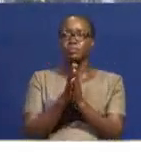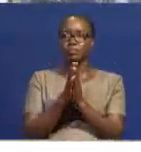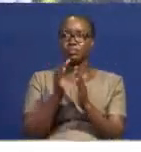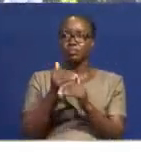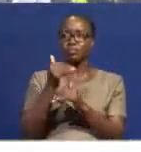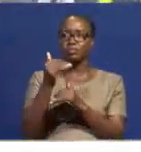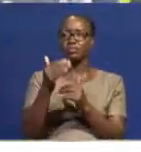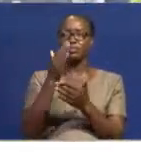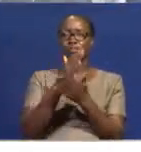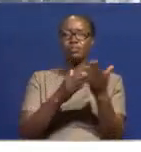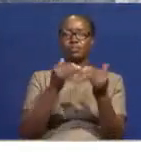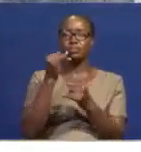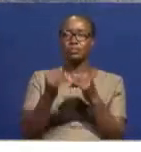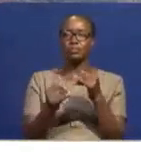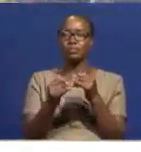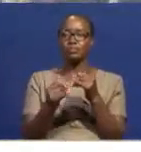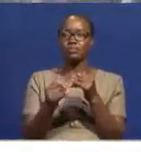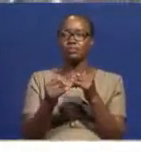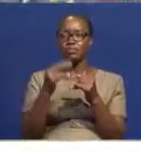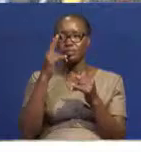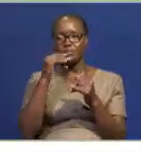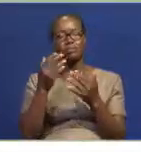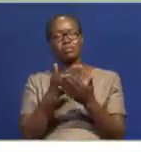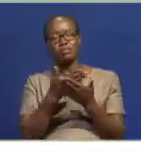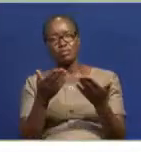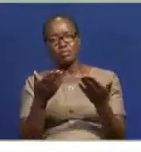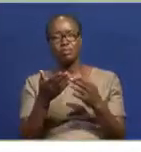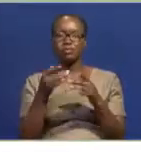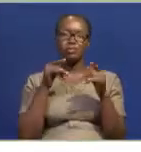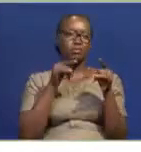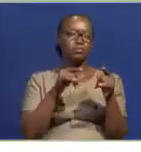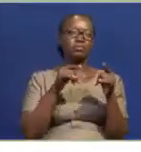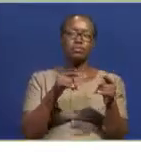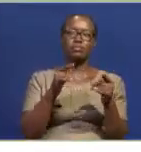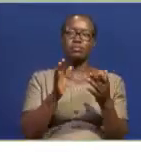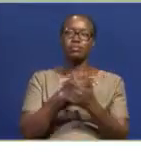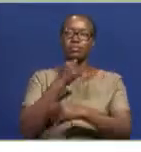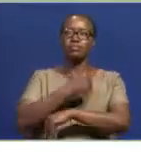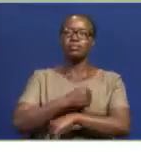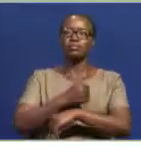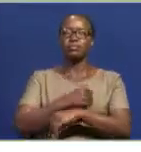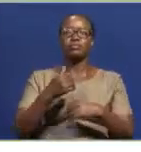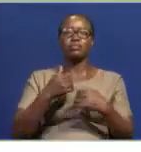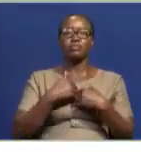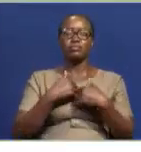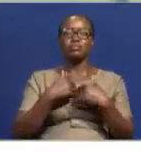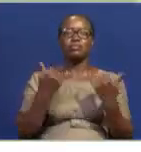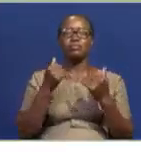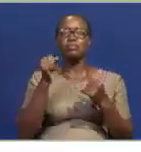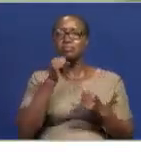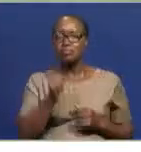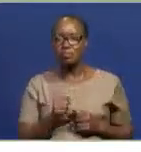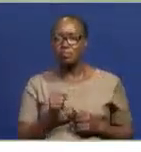After the semi-final was marred by fans' trouble over accusation of some schools fielding ineligible players.